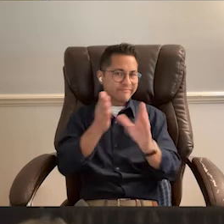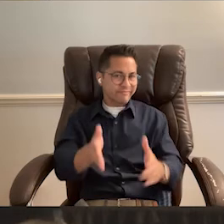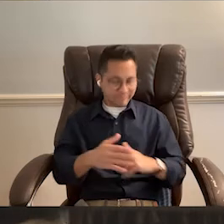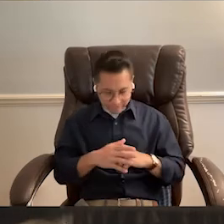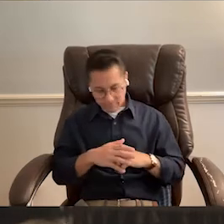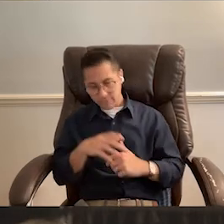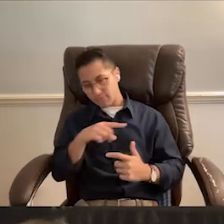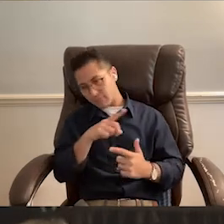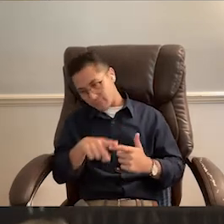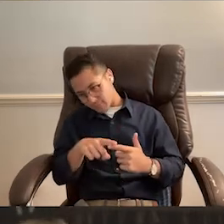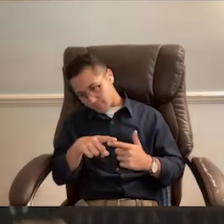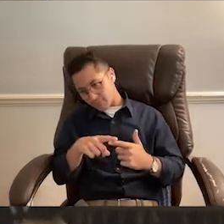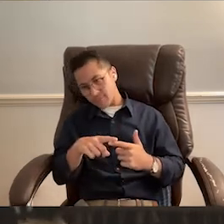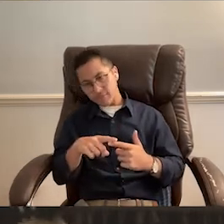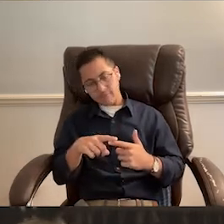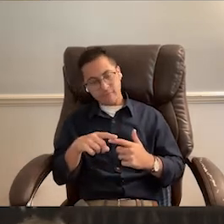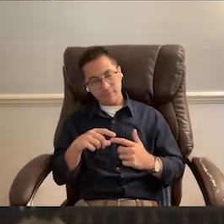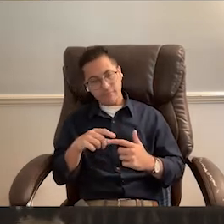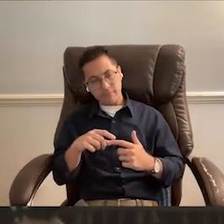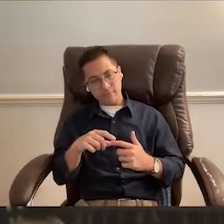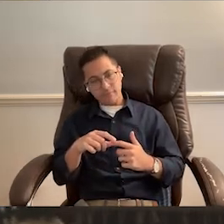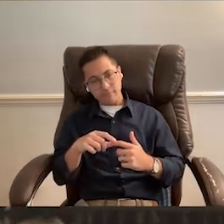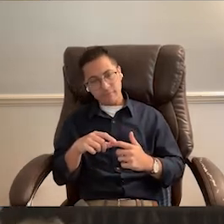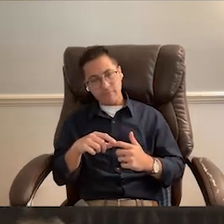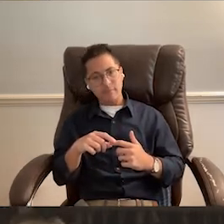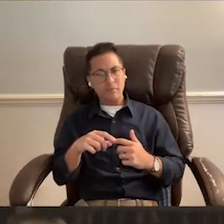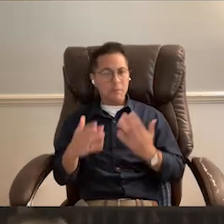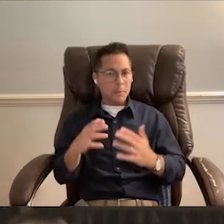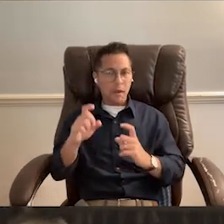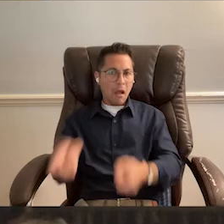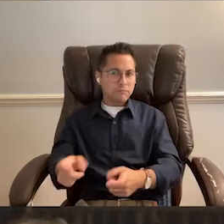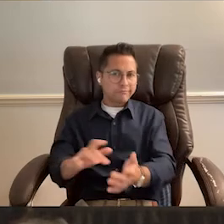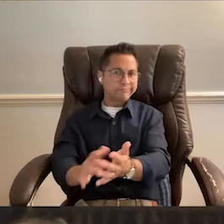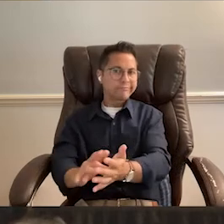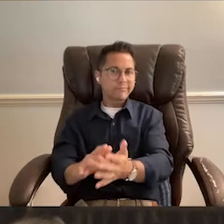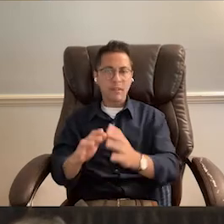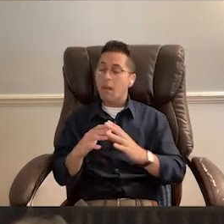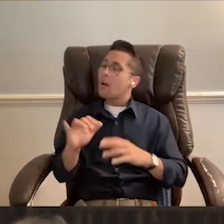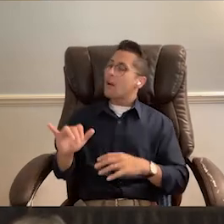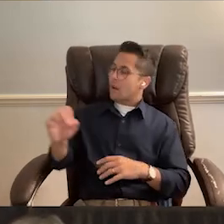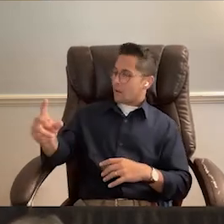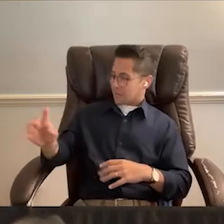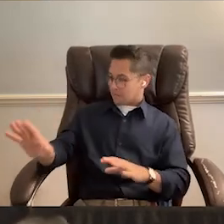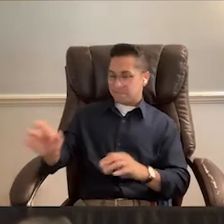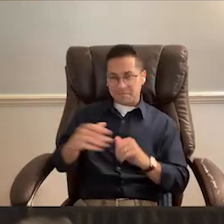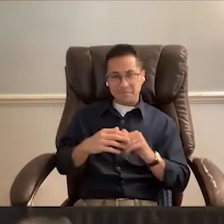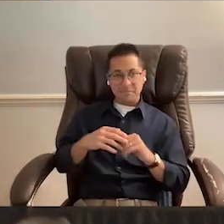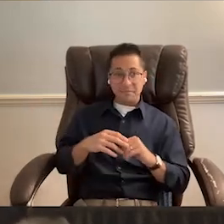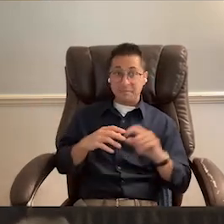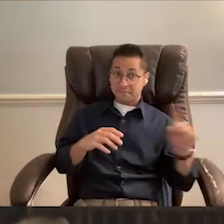coming from. So we're gonna send you to the psychiatrist, and then we start trying to immediately go